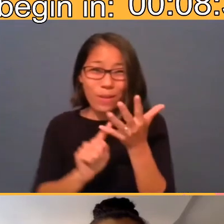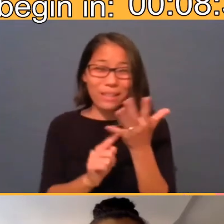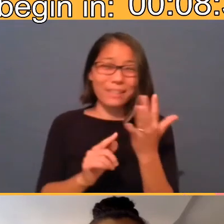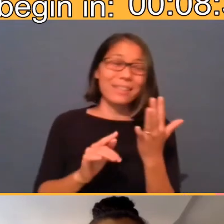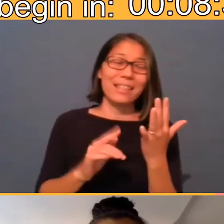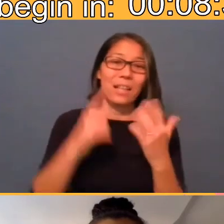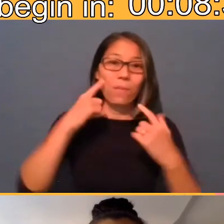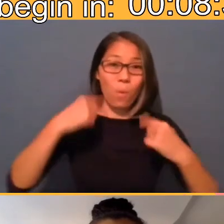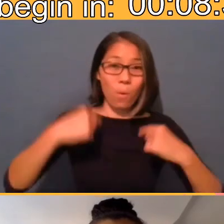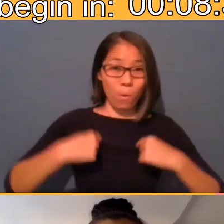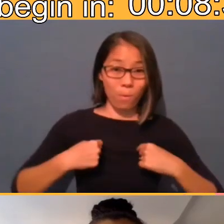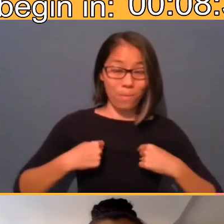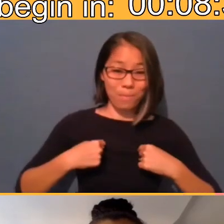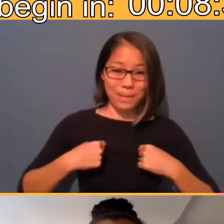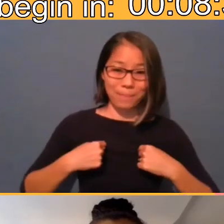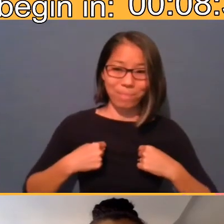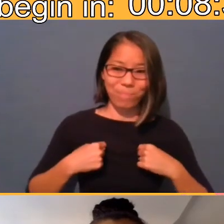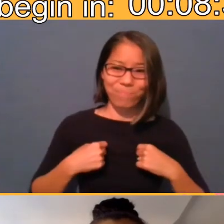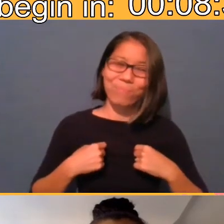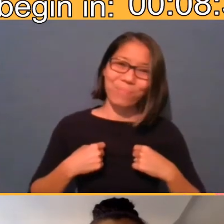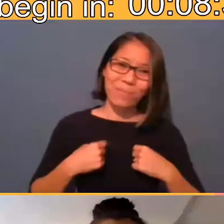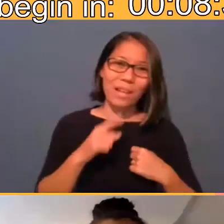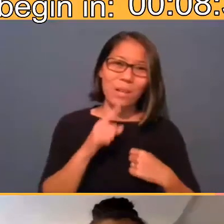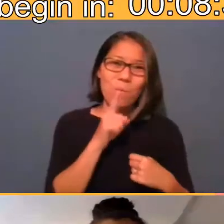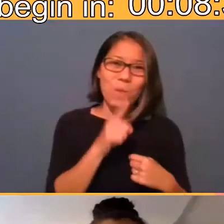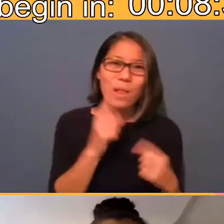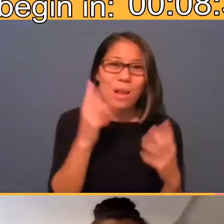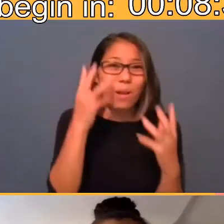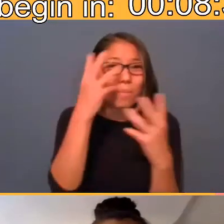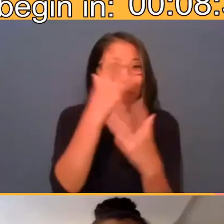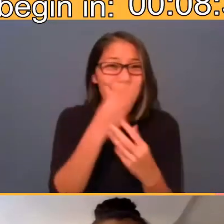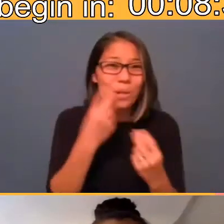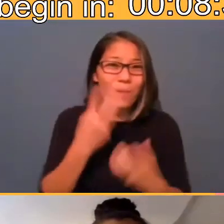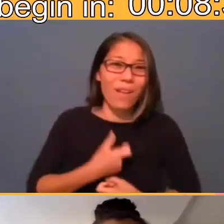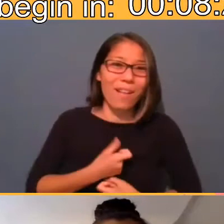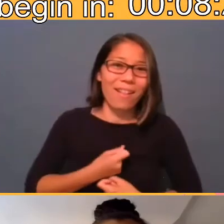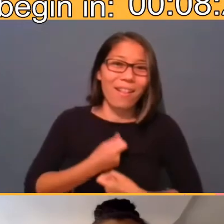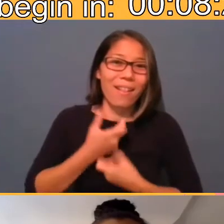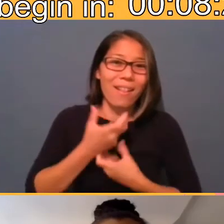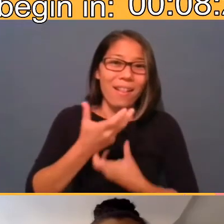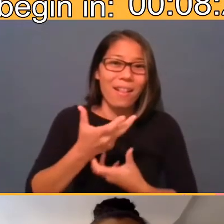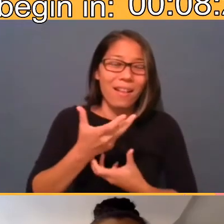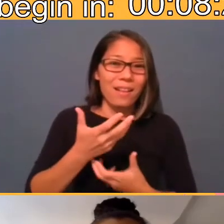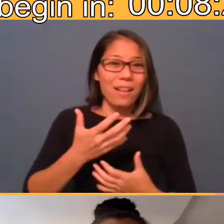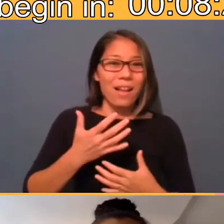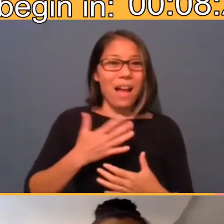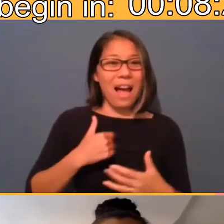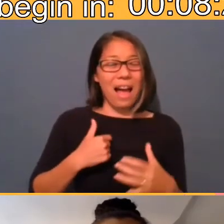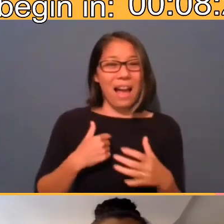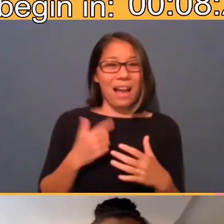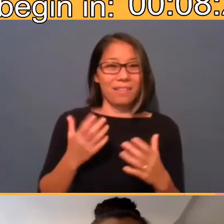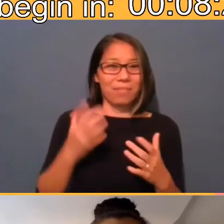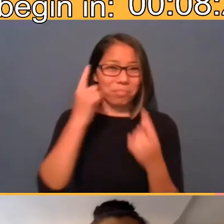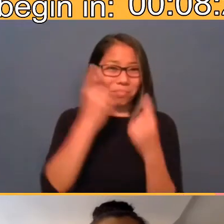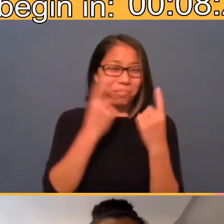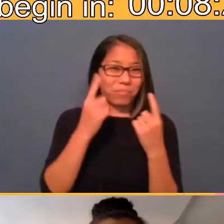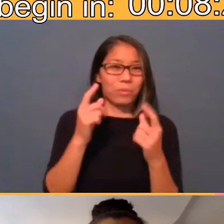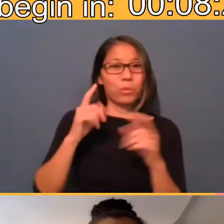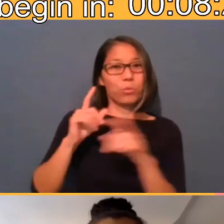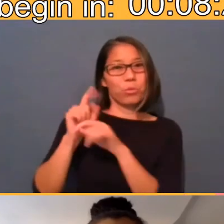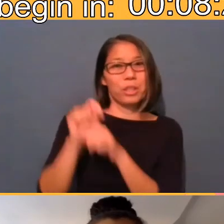me, is a beautiful expression of what I consider traditional storytelling.